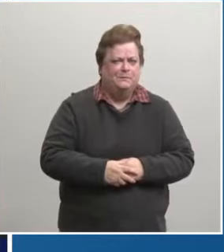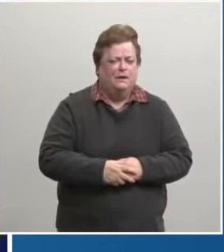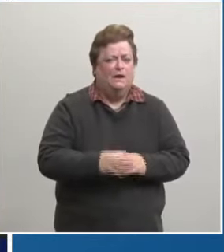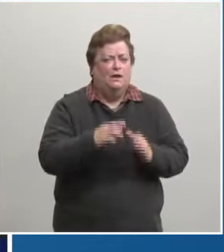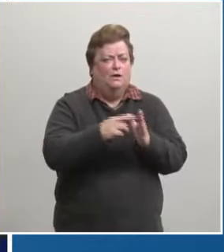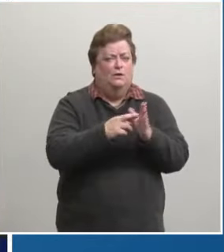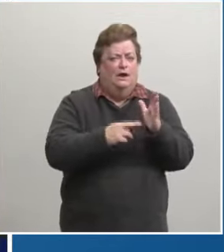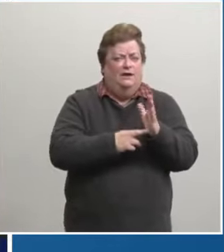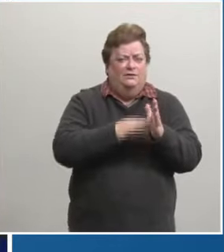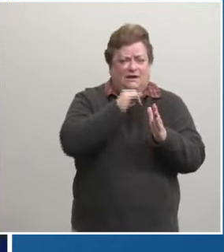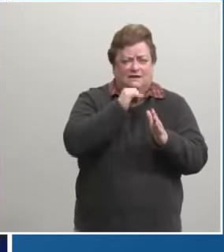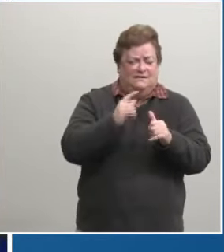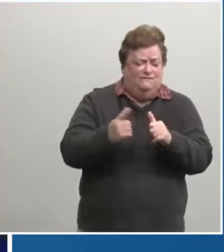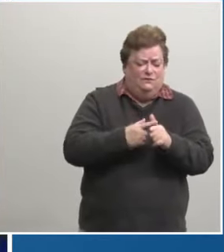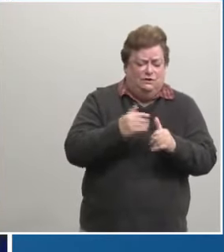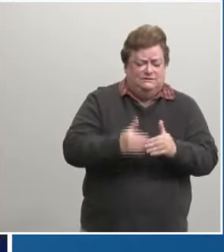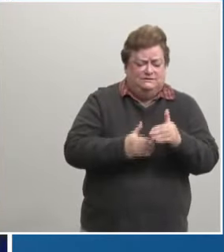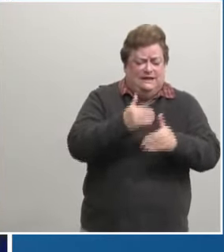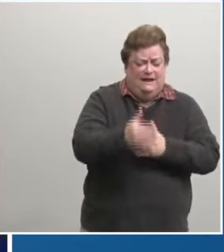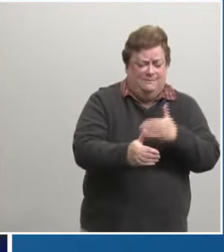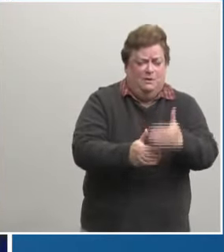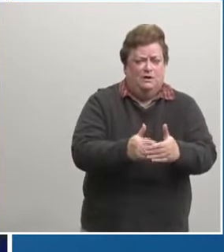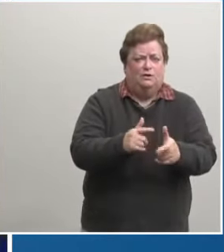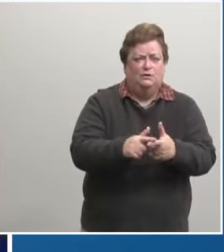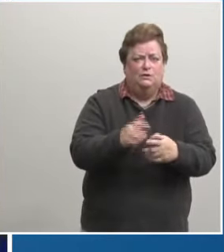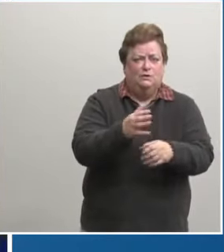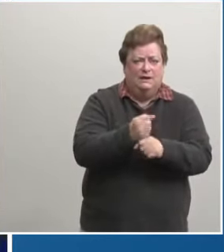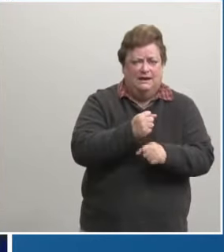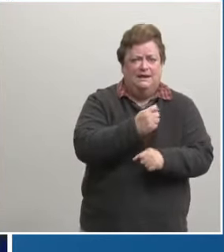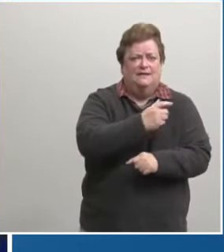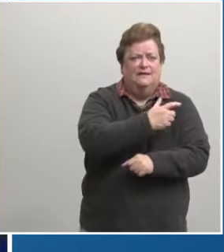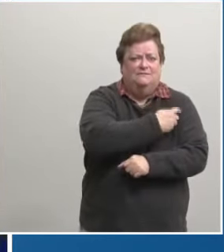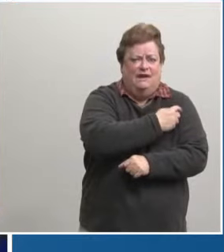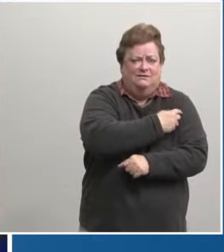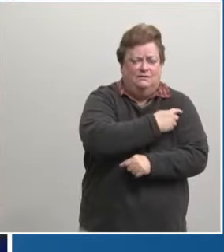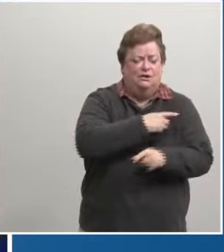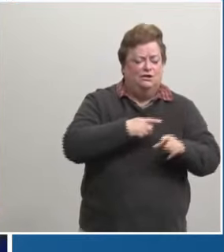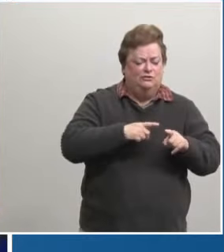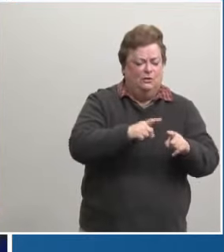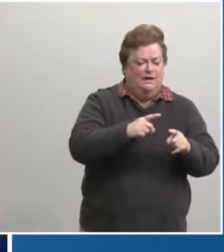The registration is the first step toward getting a vaccine. During